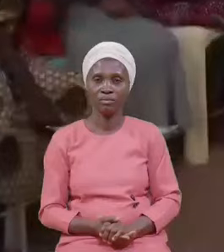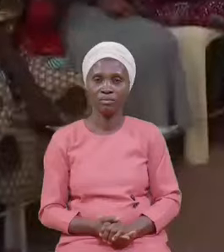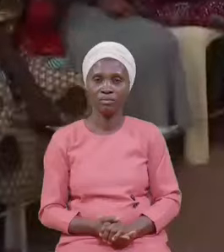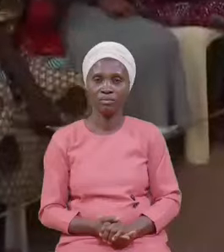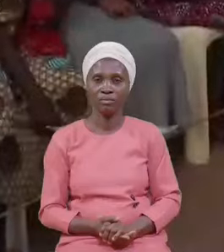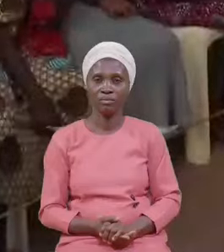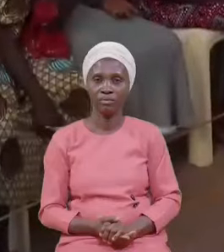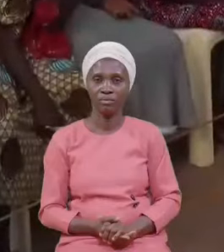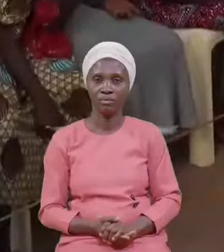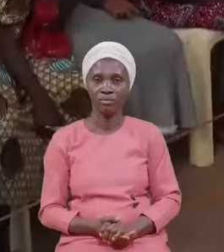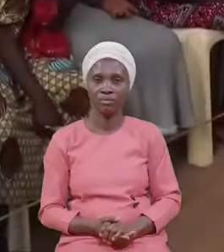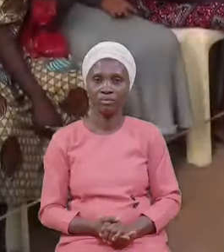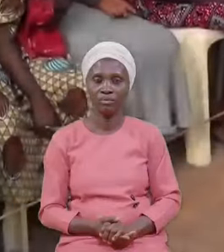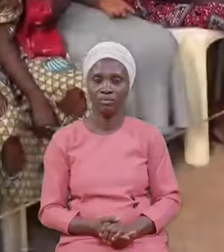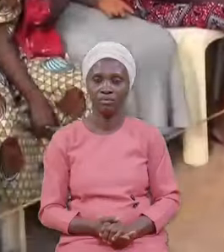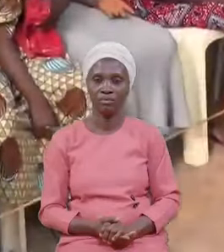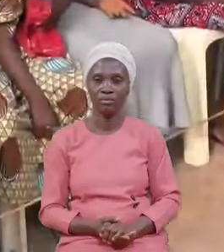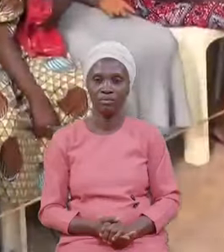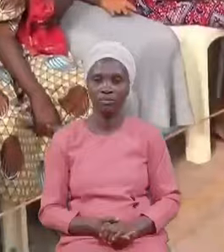oh